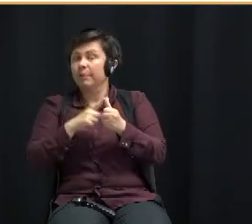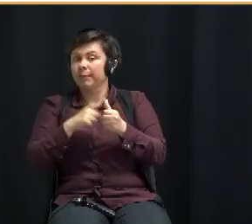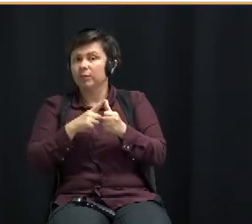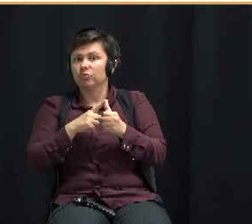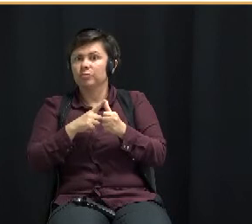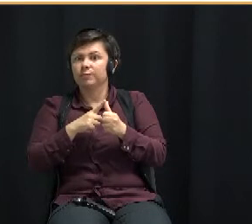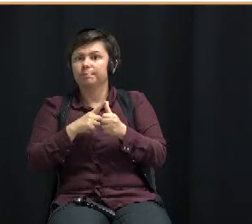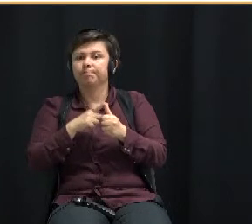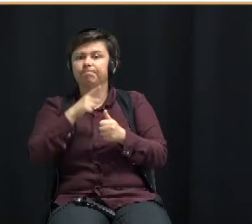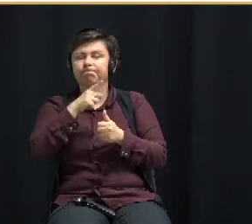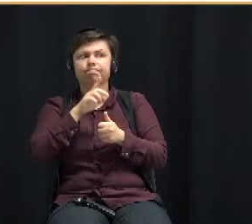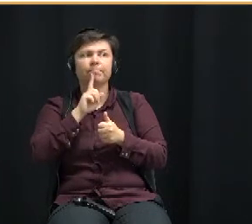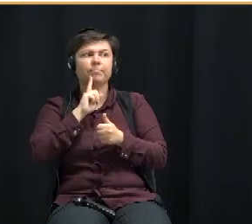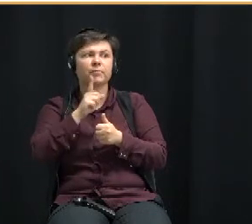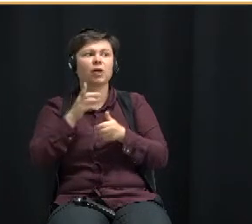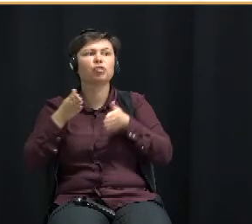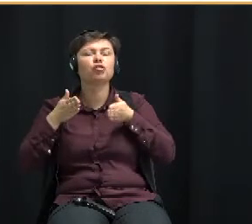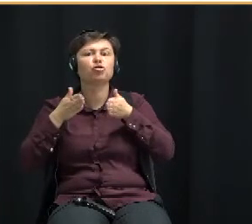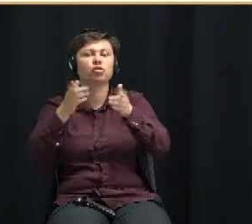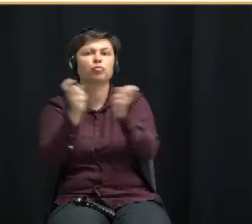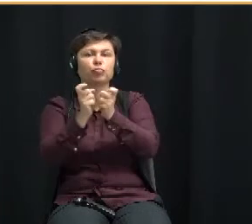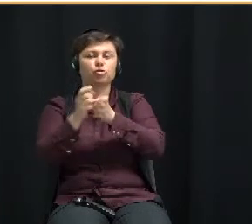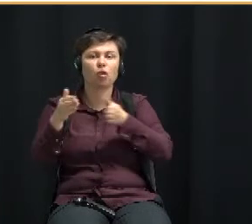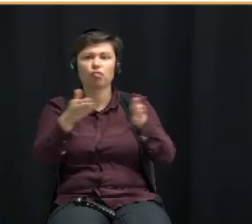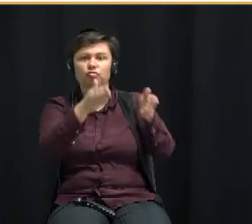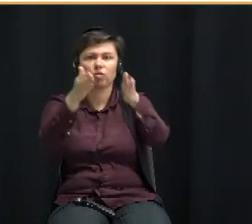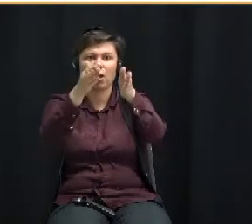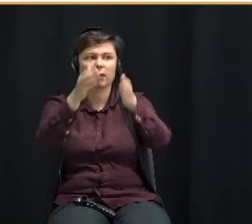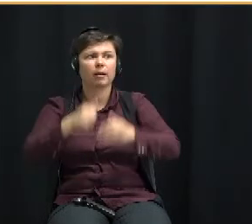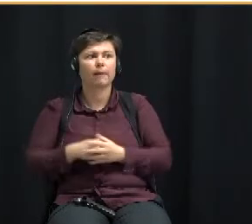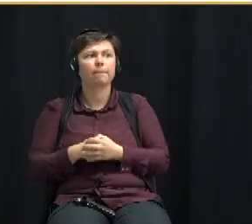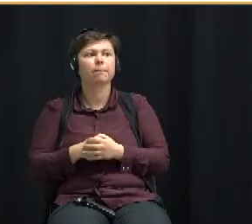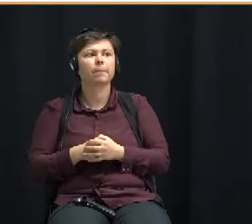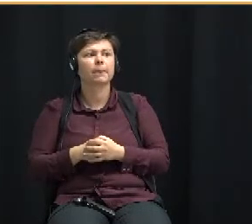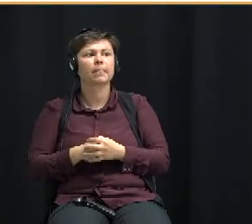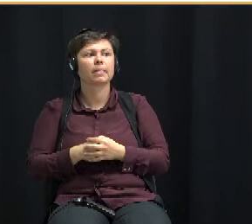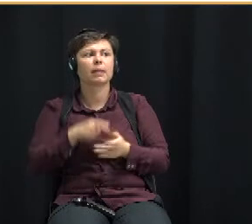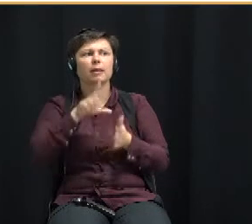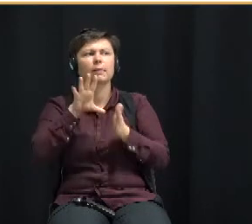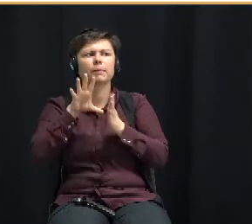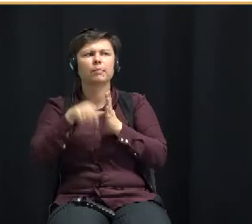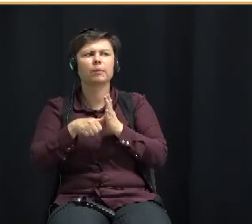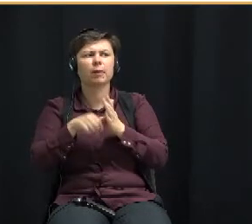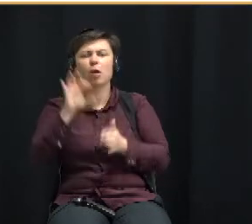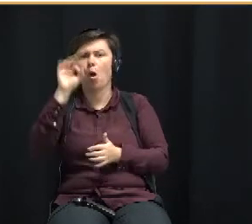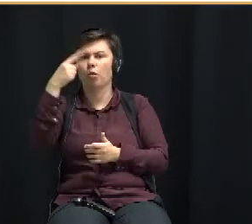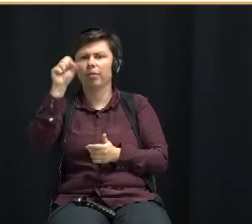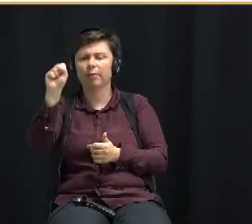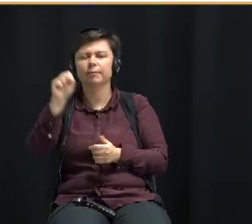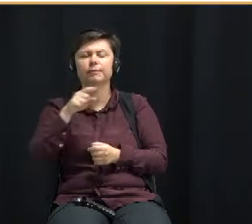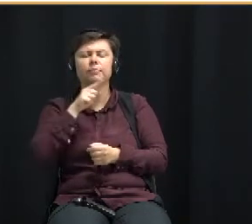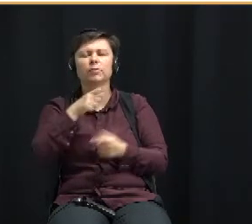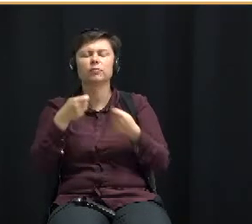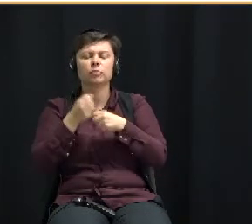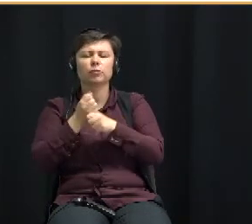Riverwalk in other municipalities. It's a collaboration between Norwegian Water and Energy Department and other municipality,